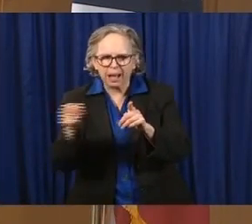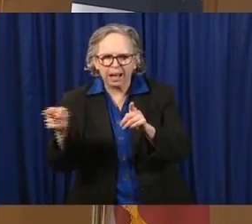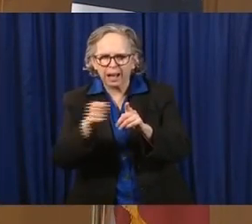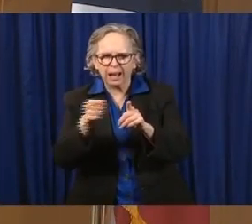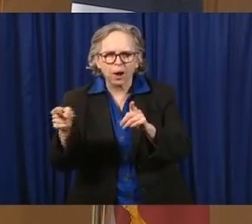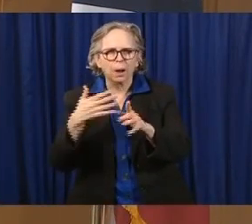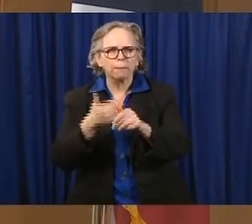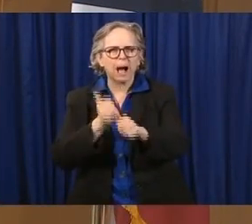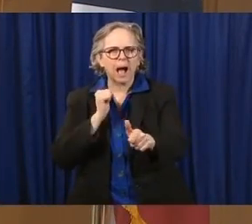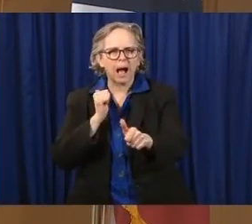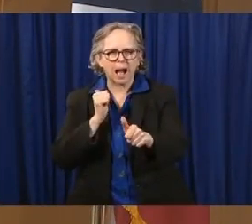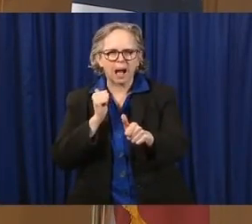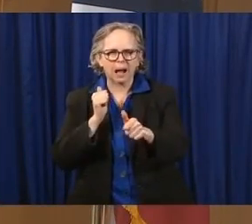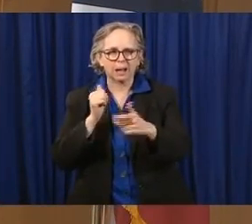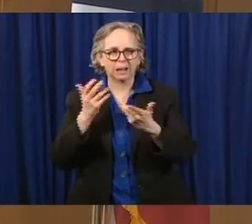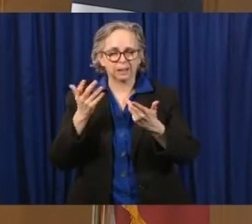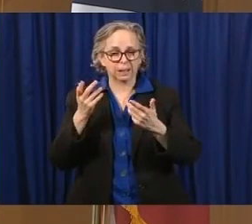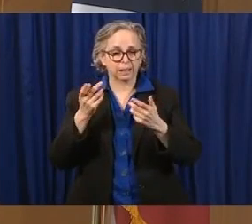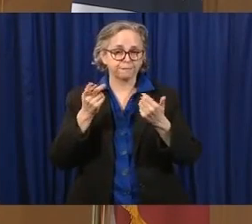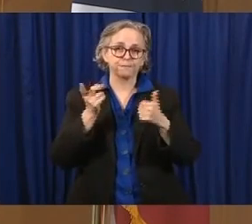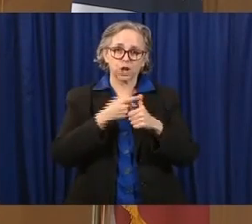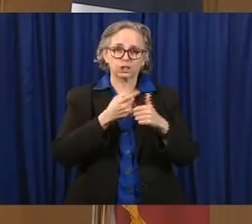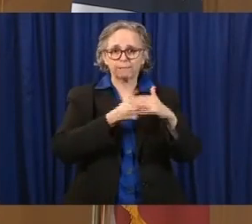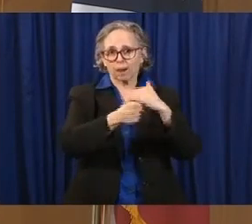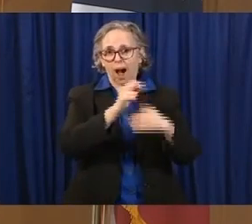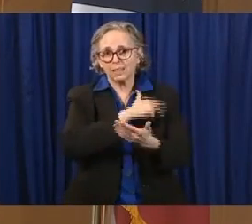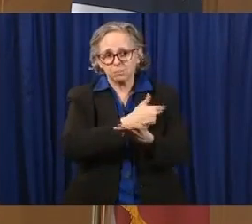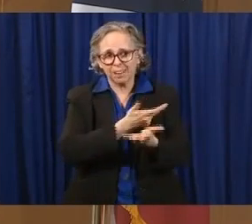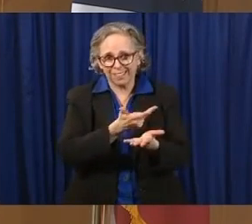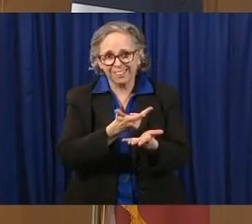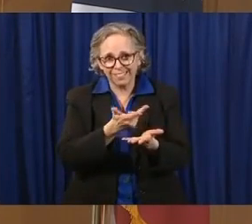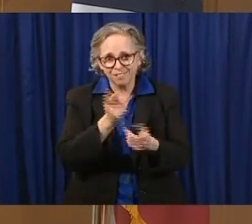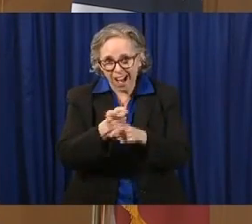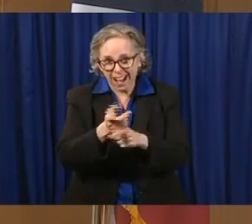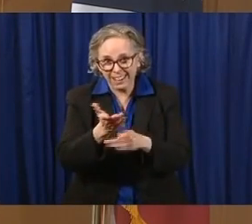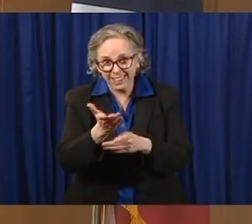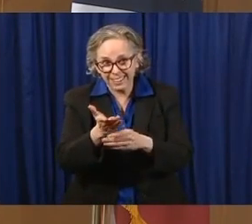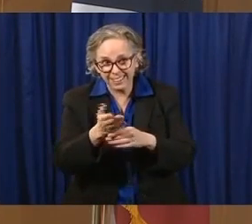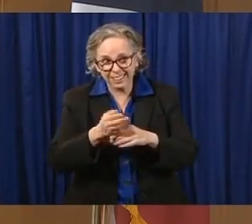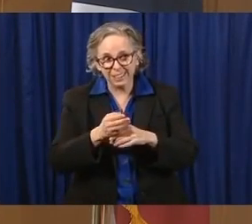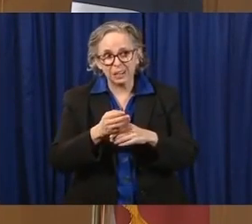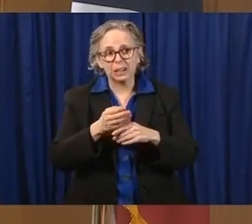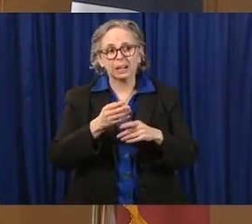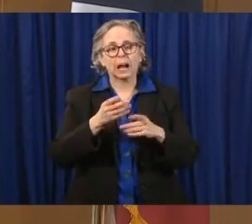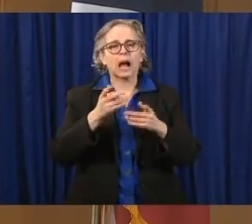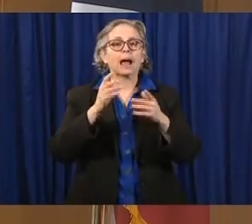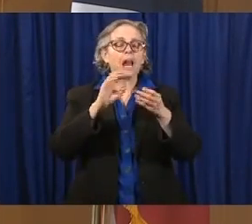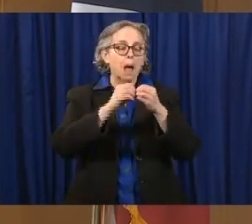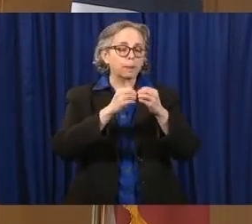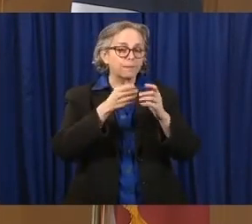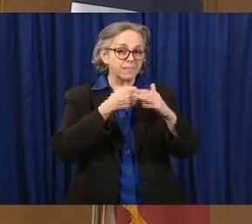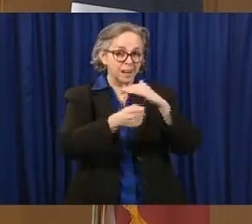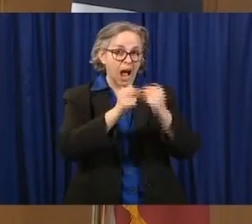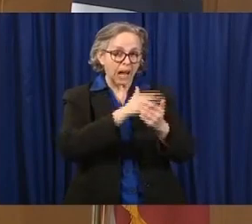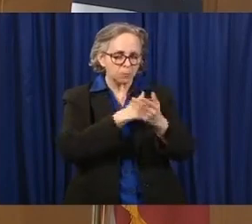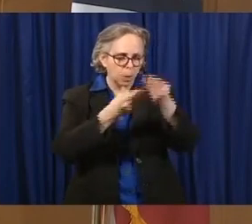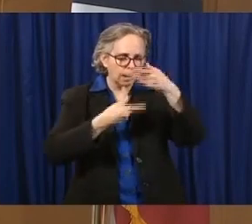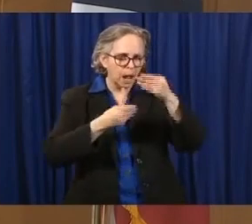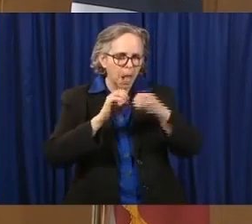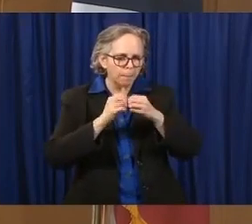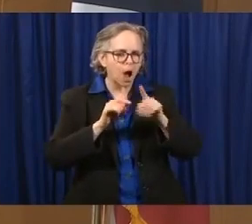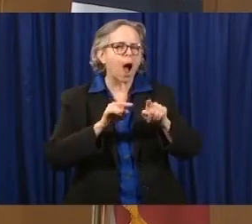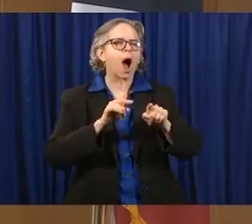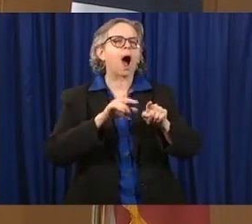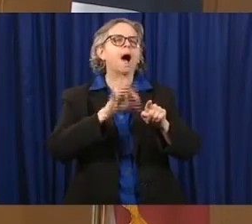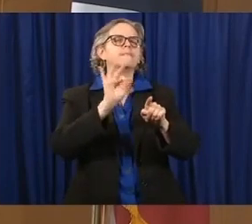earlier in the process, and they're probably a better indicator of what's happening. But, you know, we saw it go